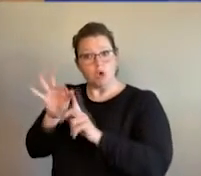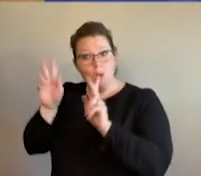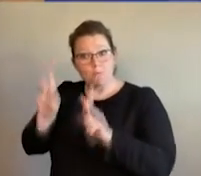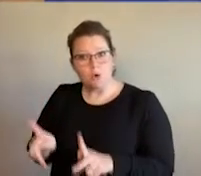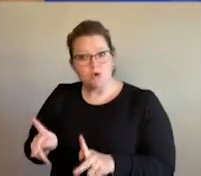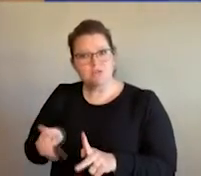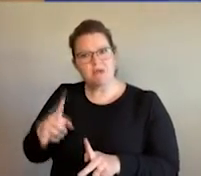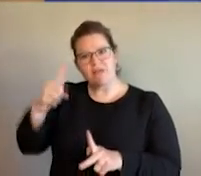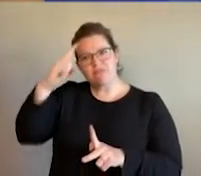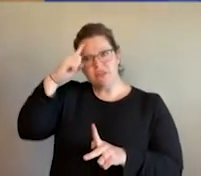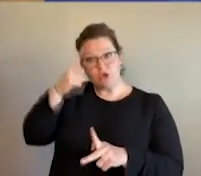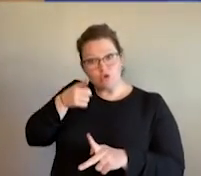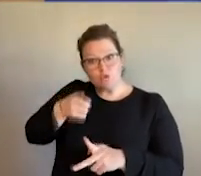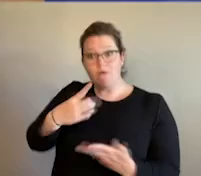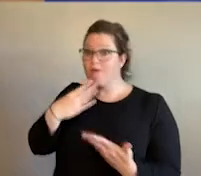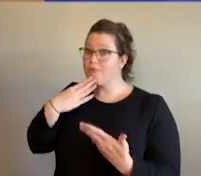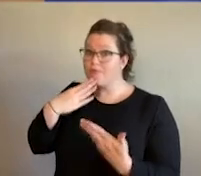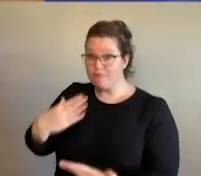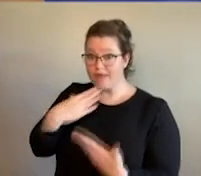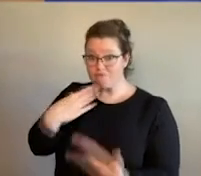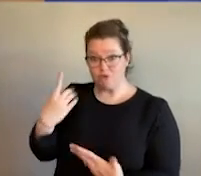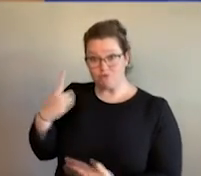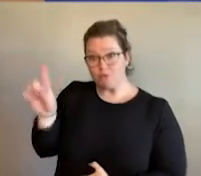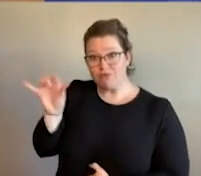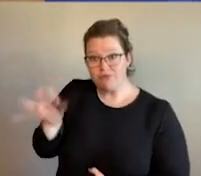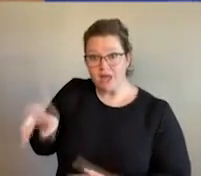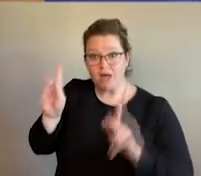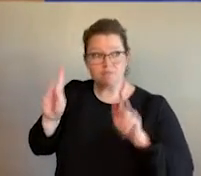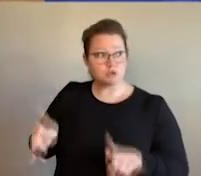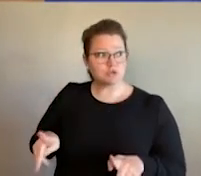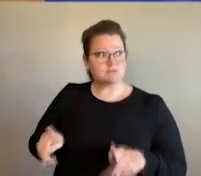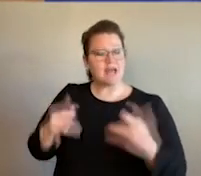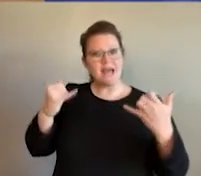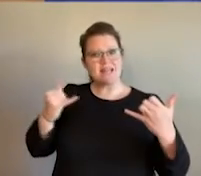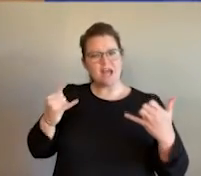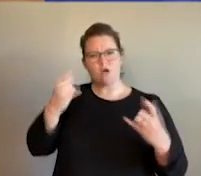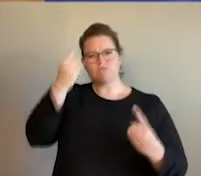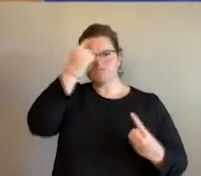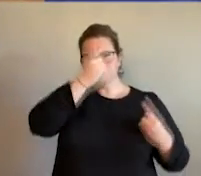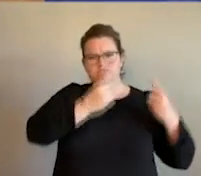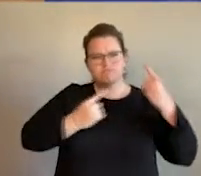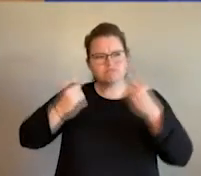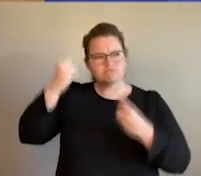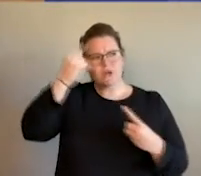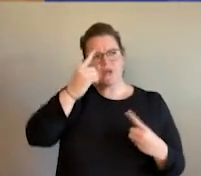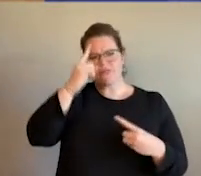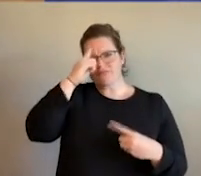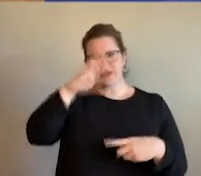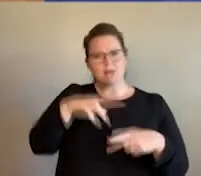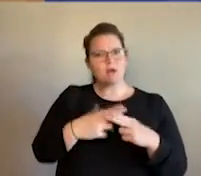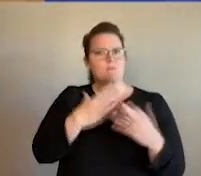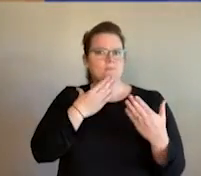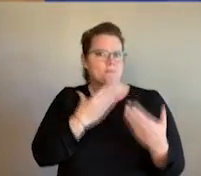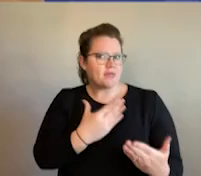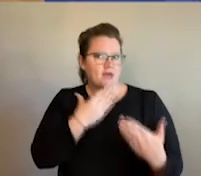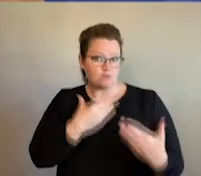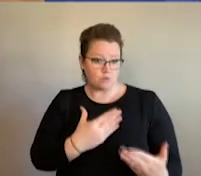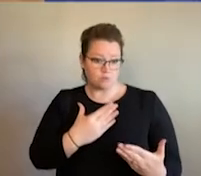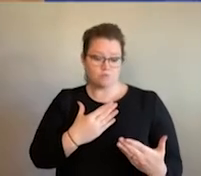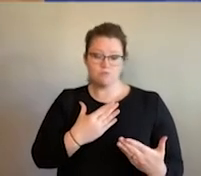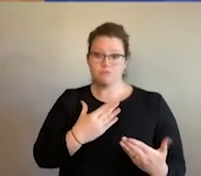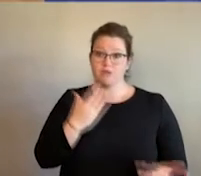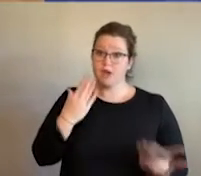are thankful for. And I want you to practice thankfulness. It might